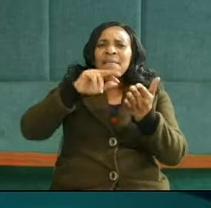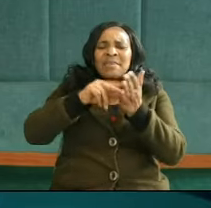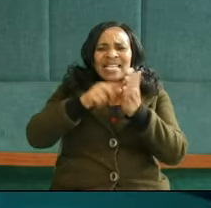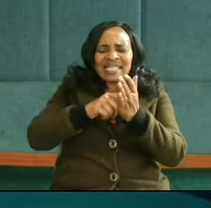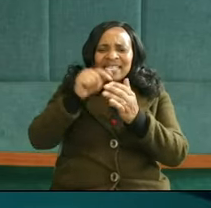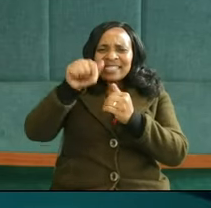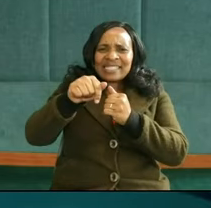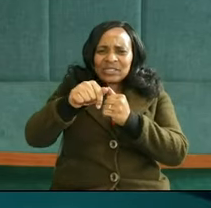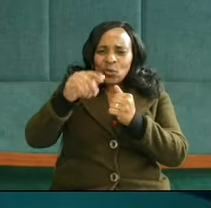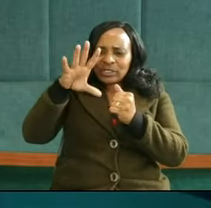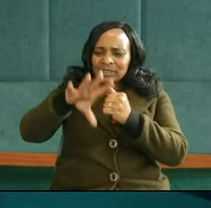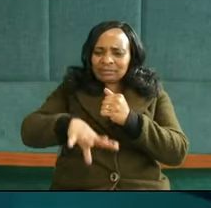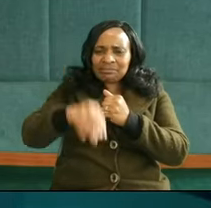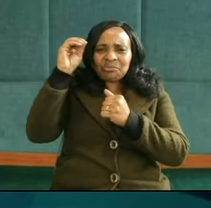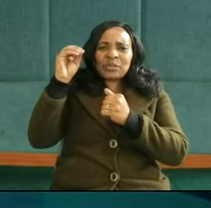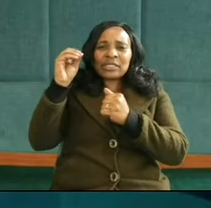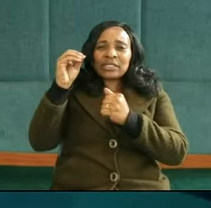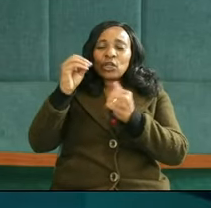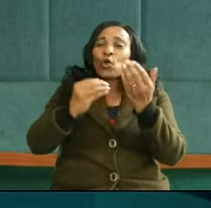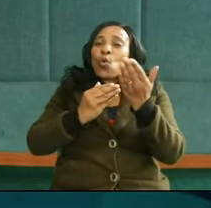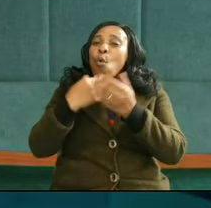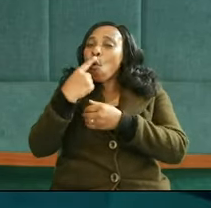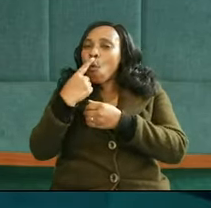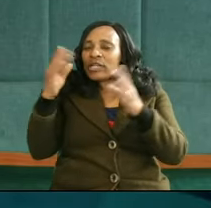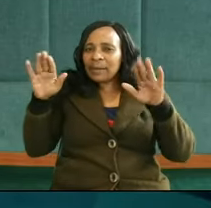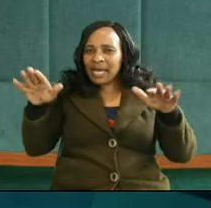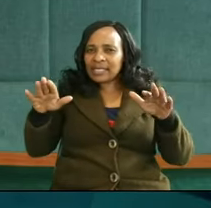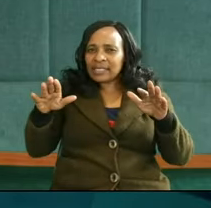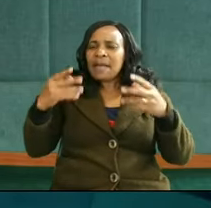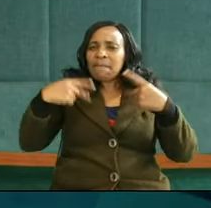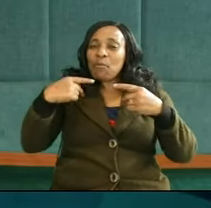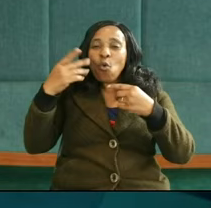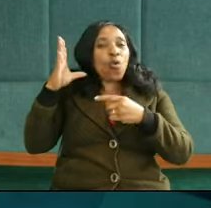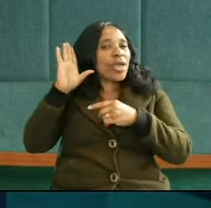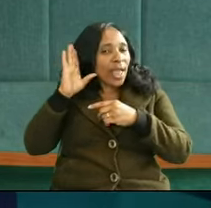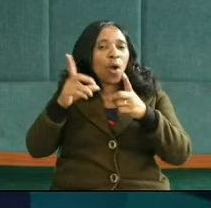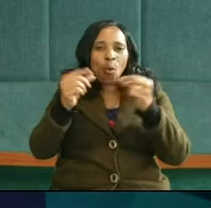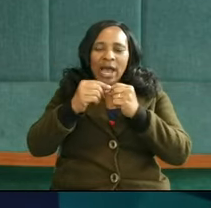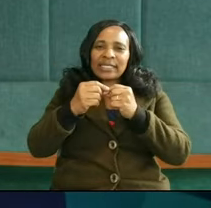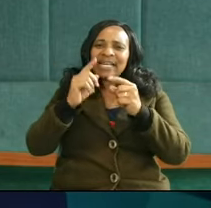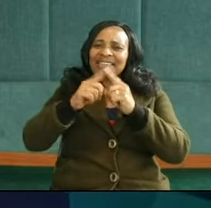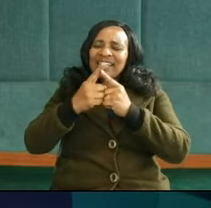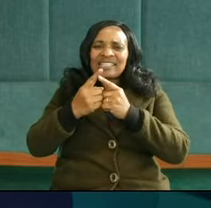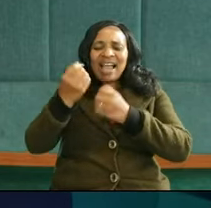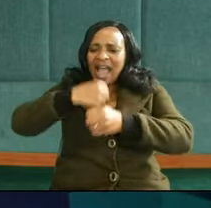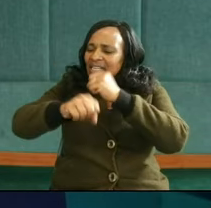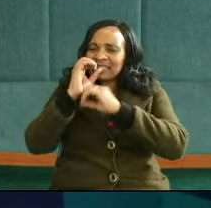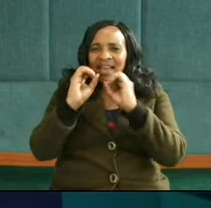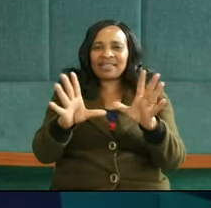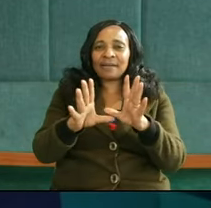taken away by the bird, representing the people who hear the word and do not understand it. Or probably, to be put in a better